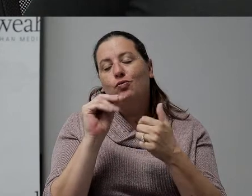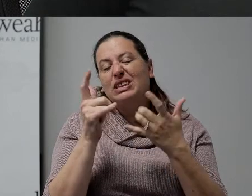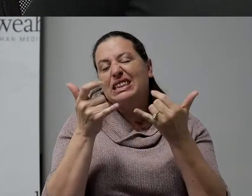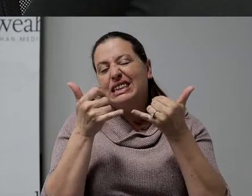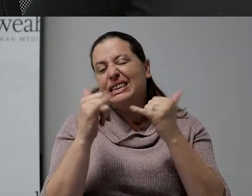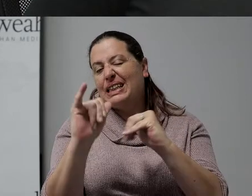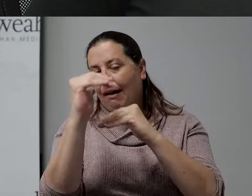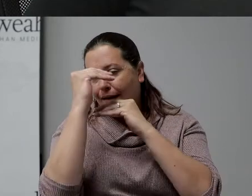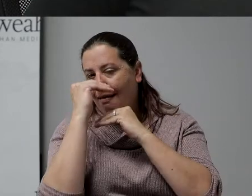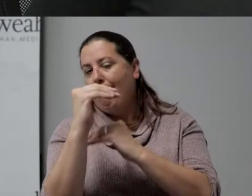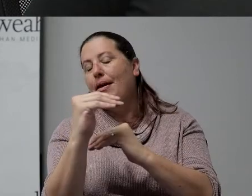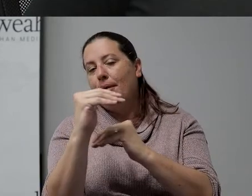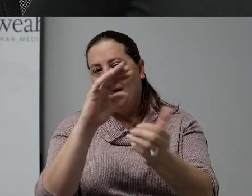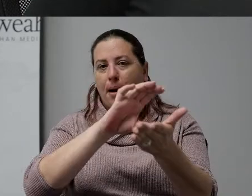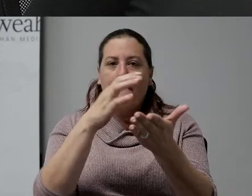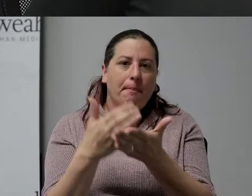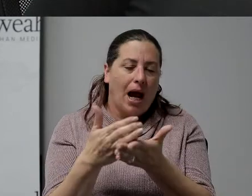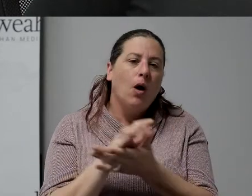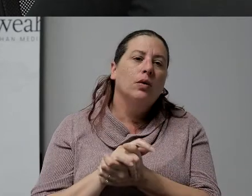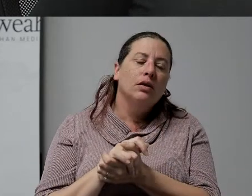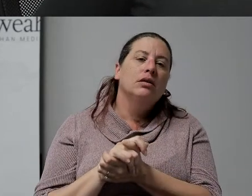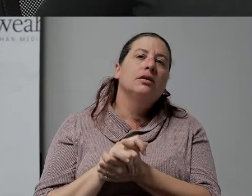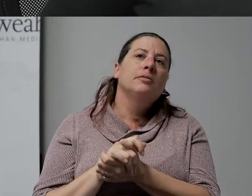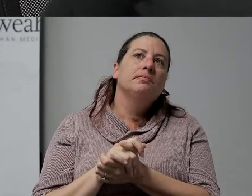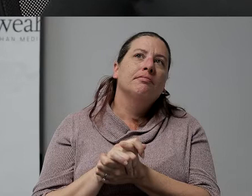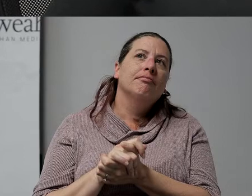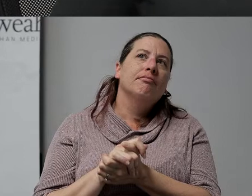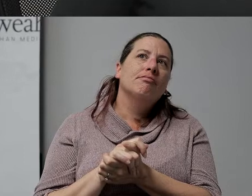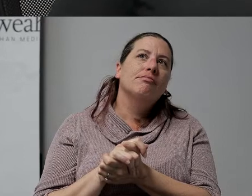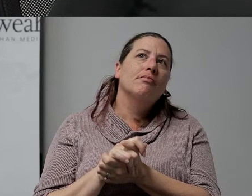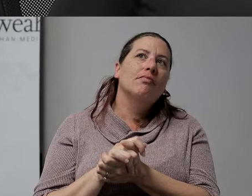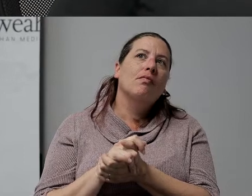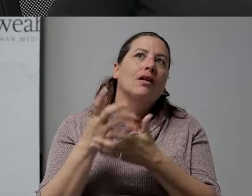limited amount of that. So they still need to be somewhat